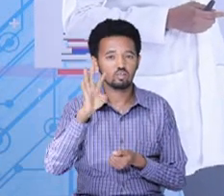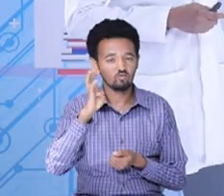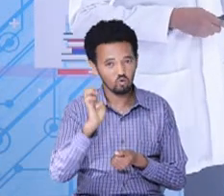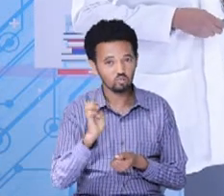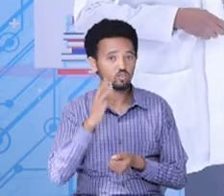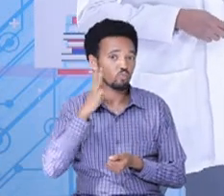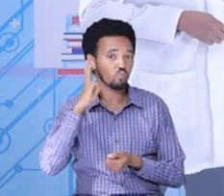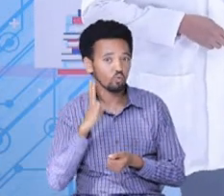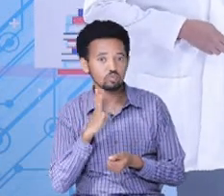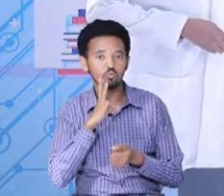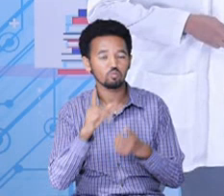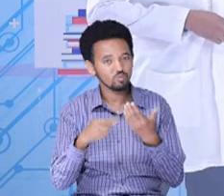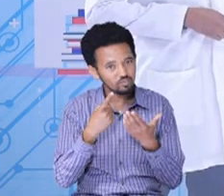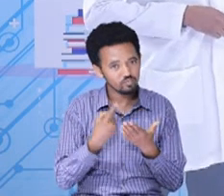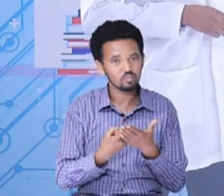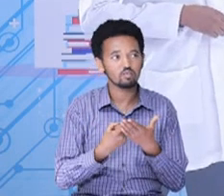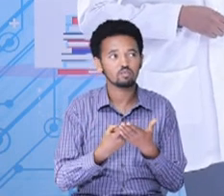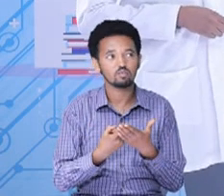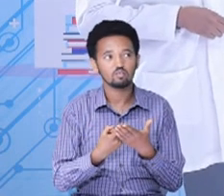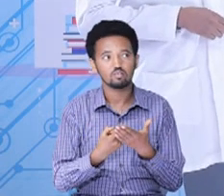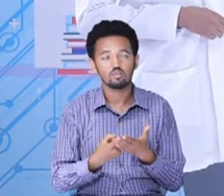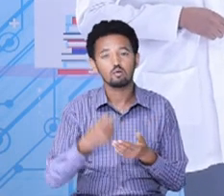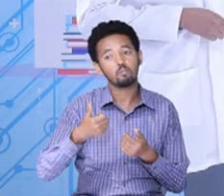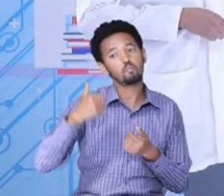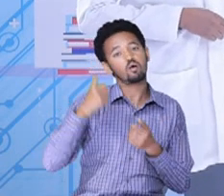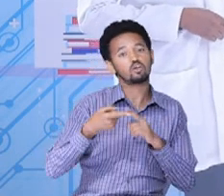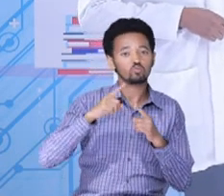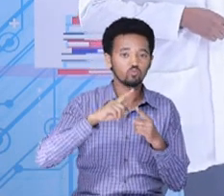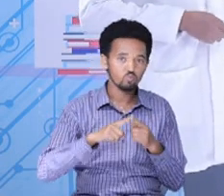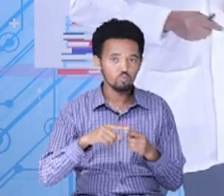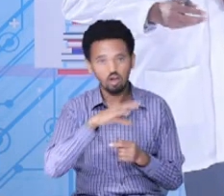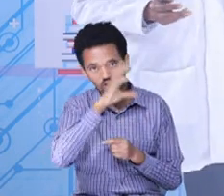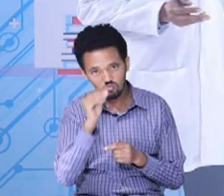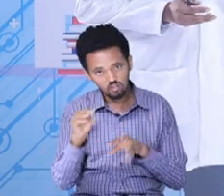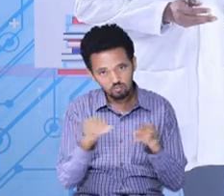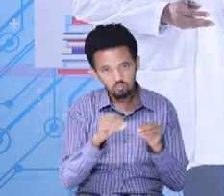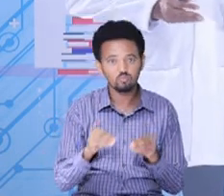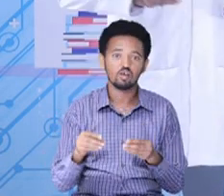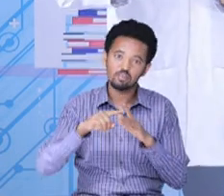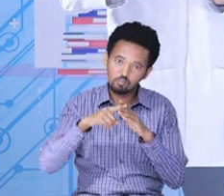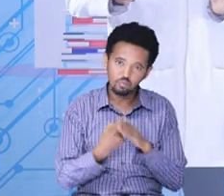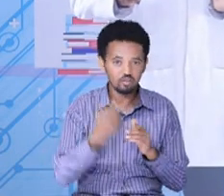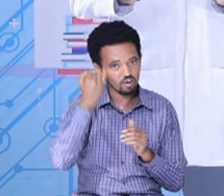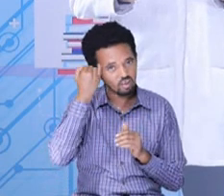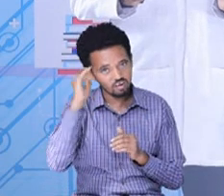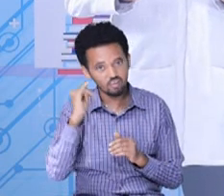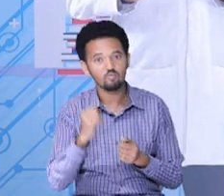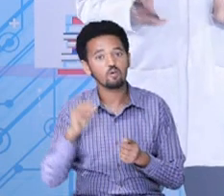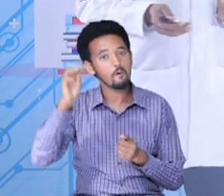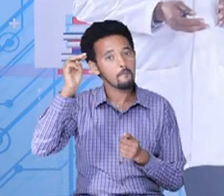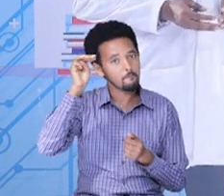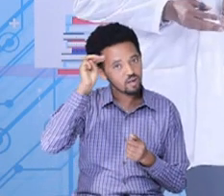Was meant to promote the Back to African movement. At the beginning, the idea of